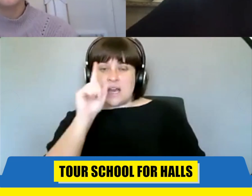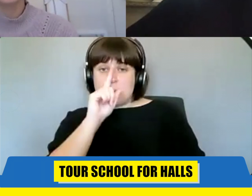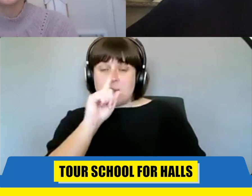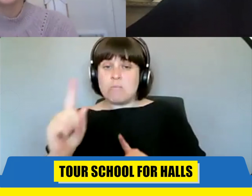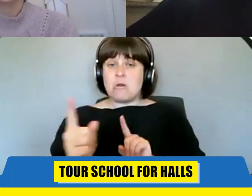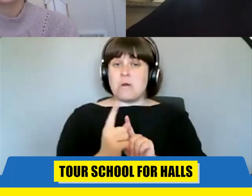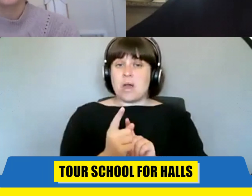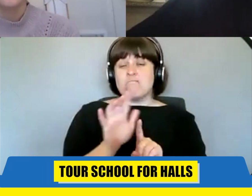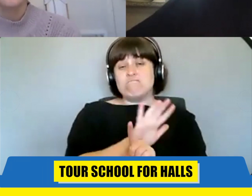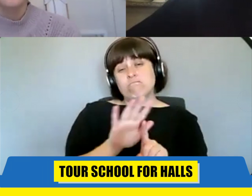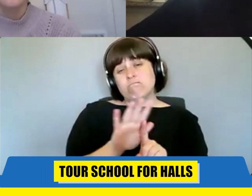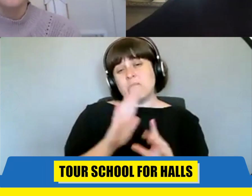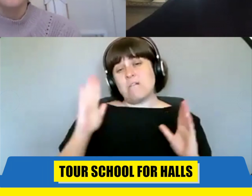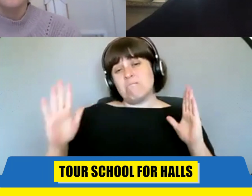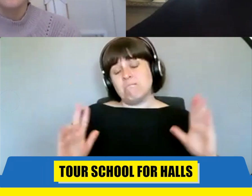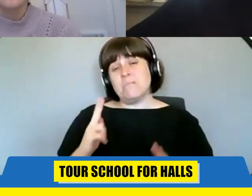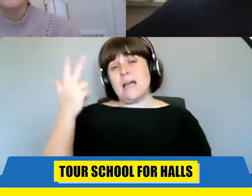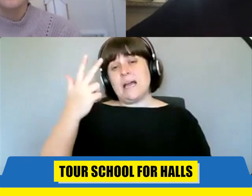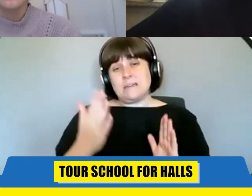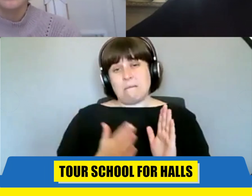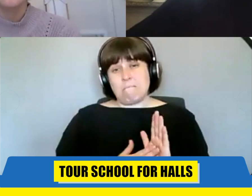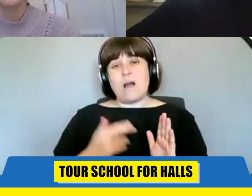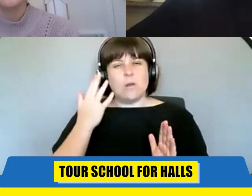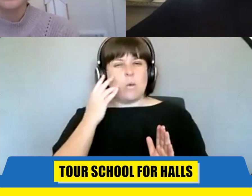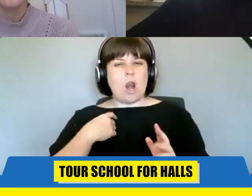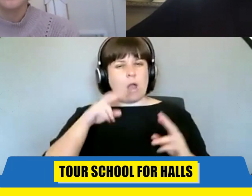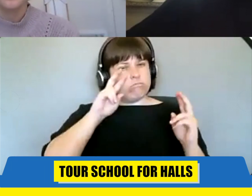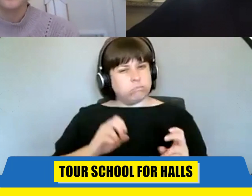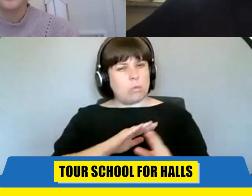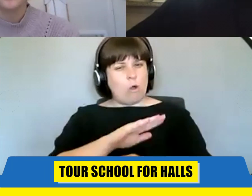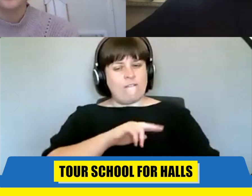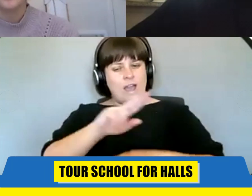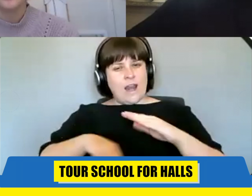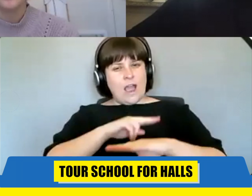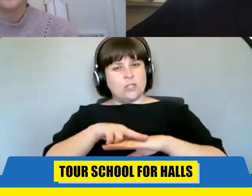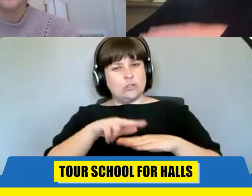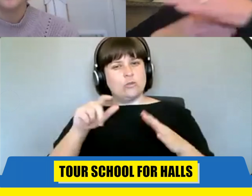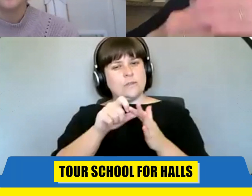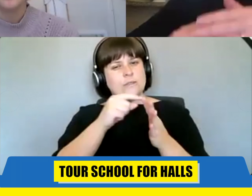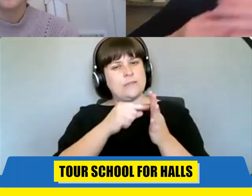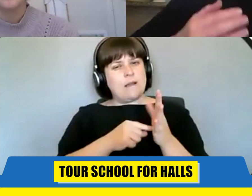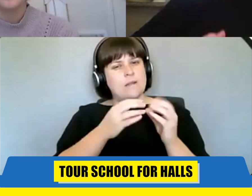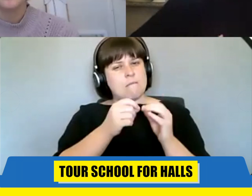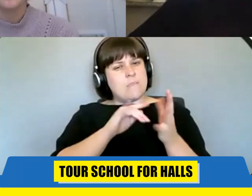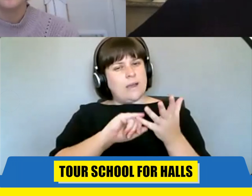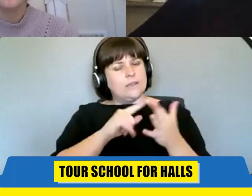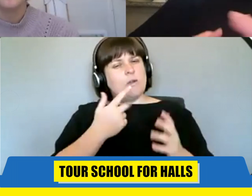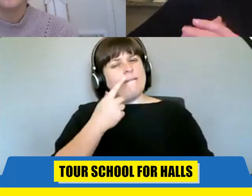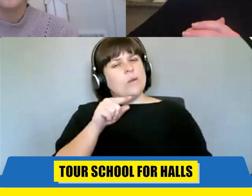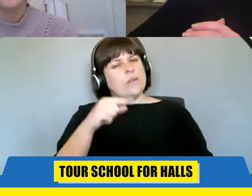months some years ago when I did the analysis of a national database. So if you think about how many